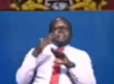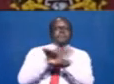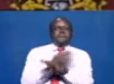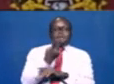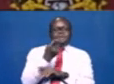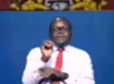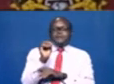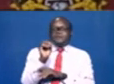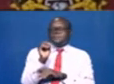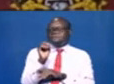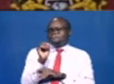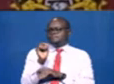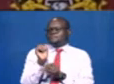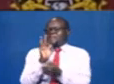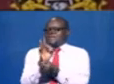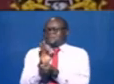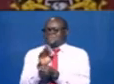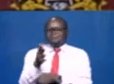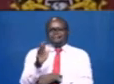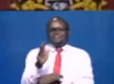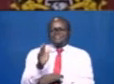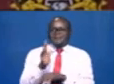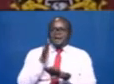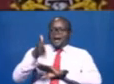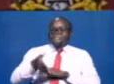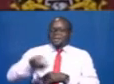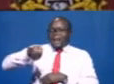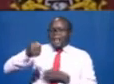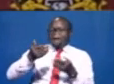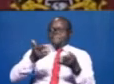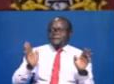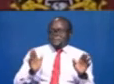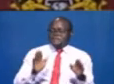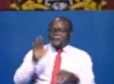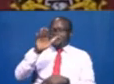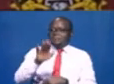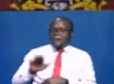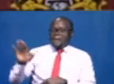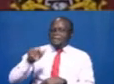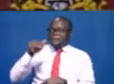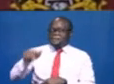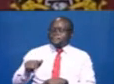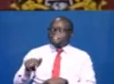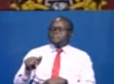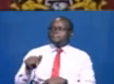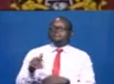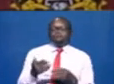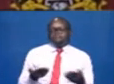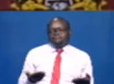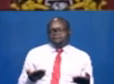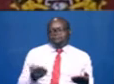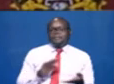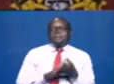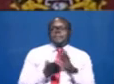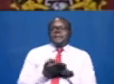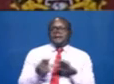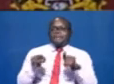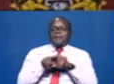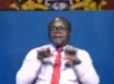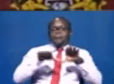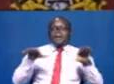in Parliament. After the handshake, Honorable Speaker, this House regrettably became like a